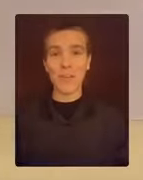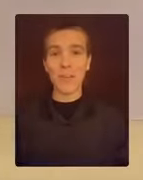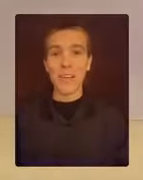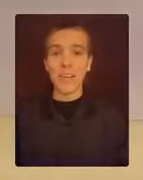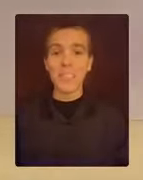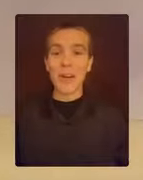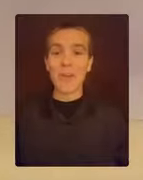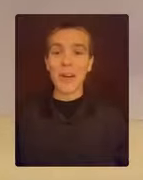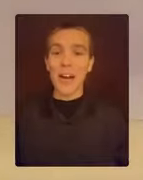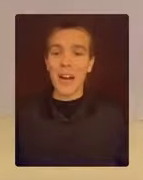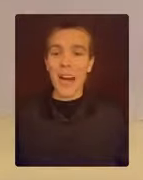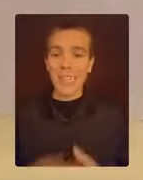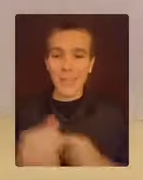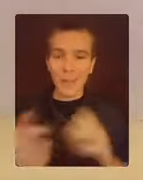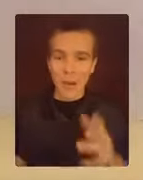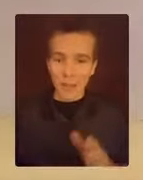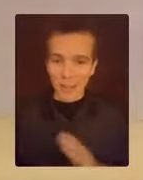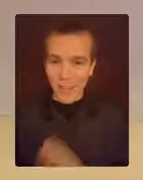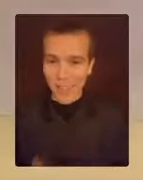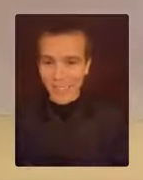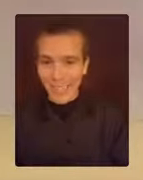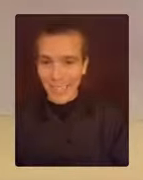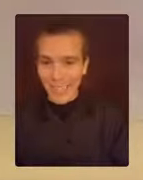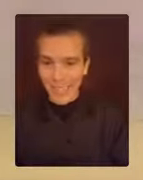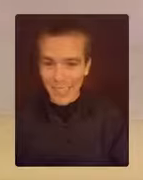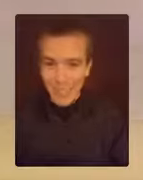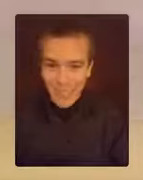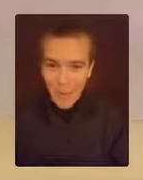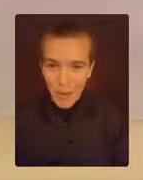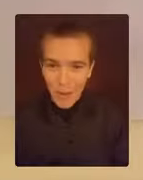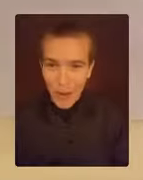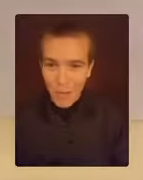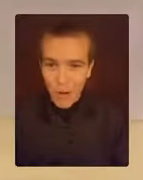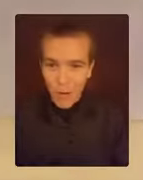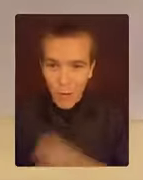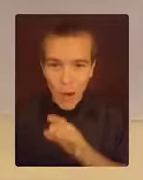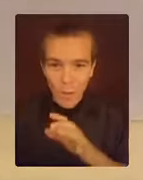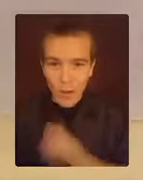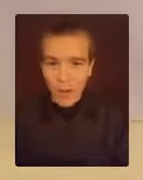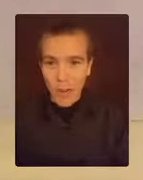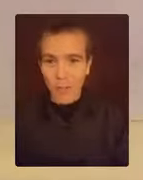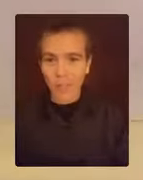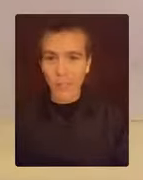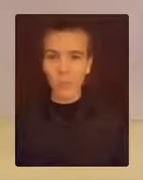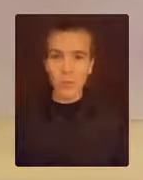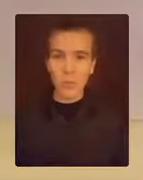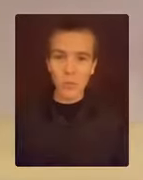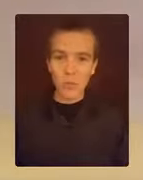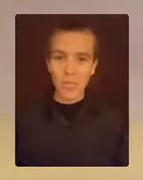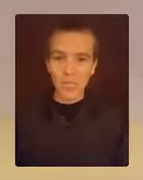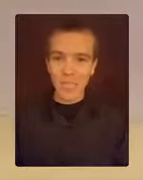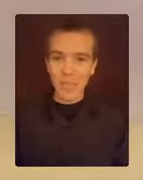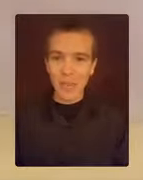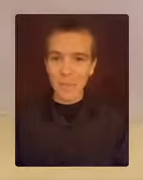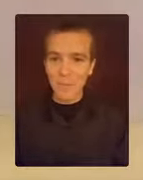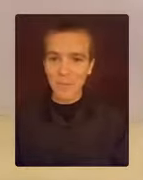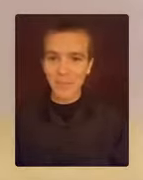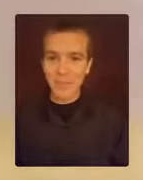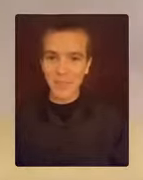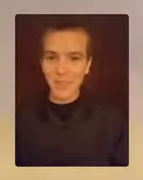for you. So, I see Veronica has is comment. Veronica and Robert are commenting some more. So, what are they